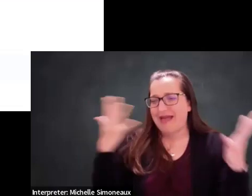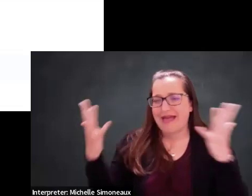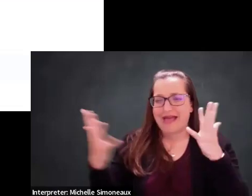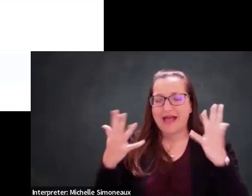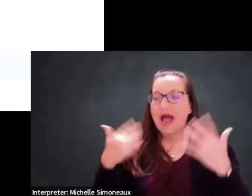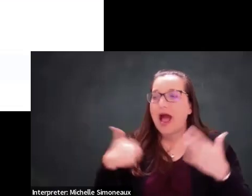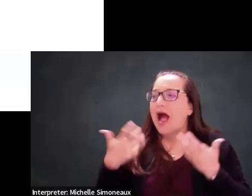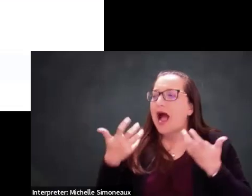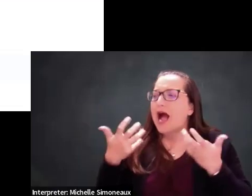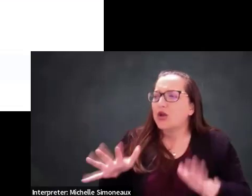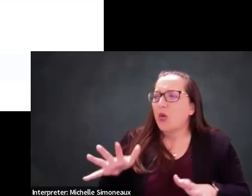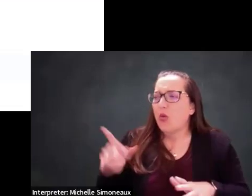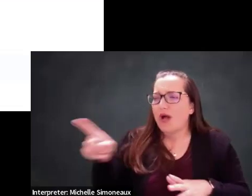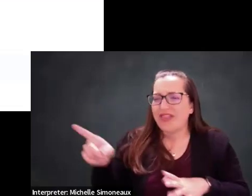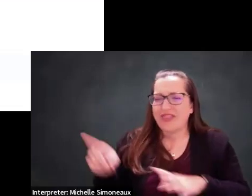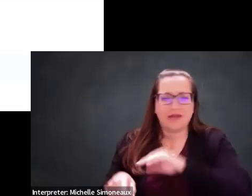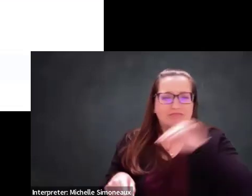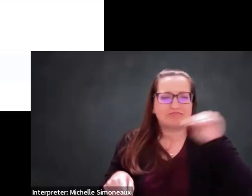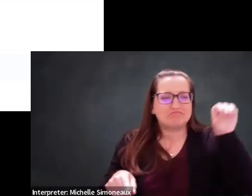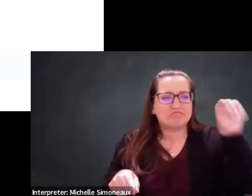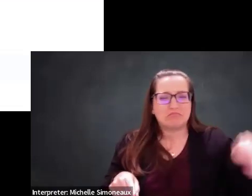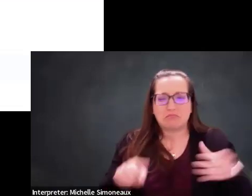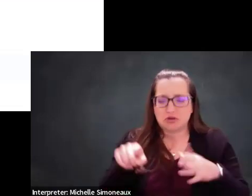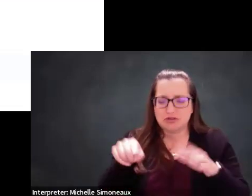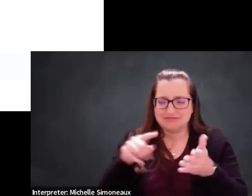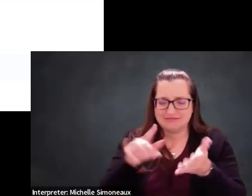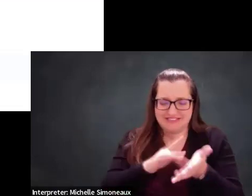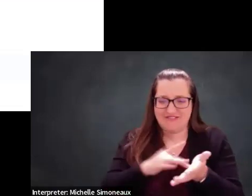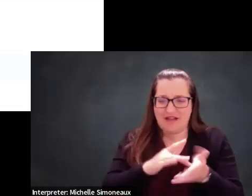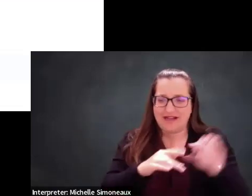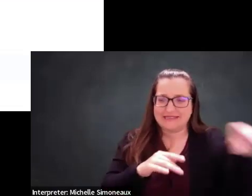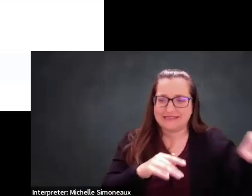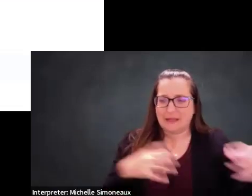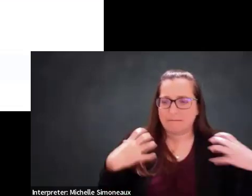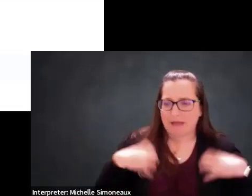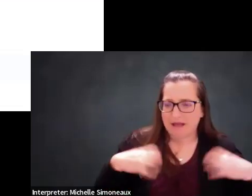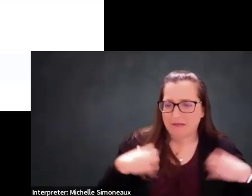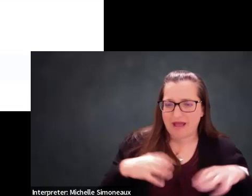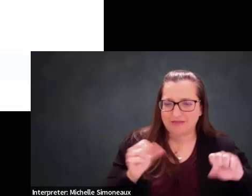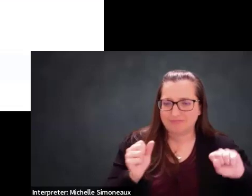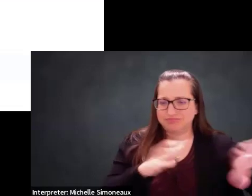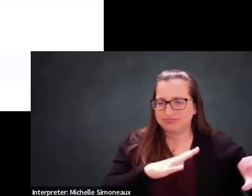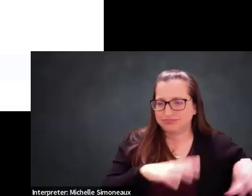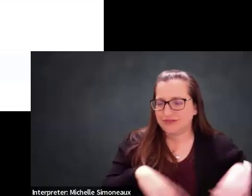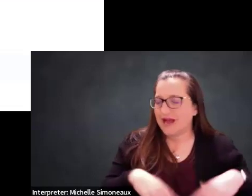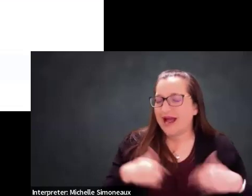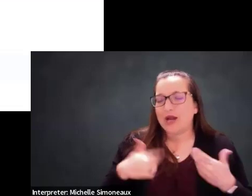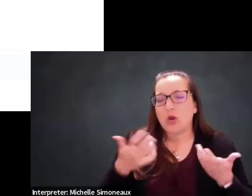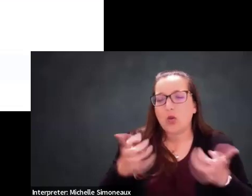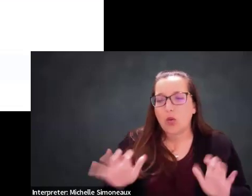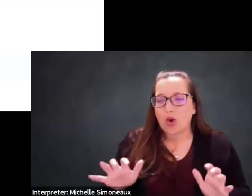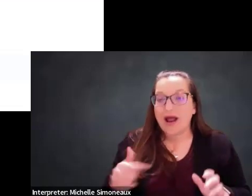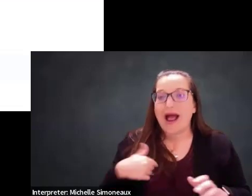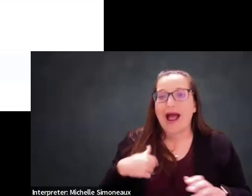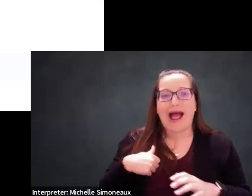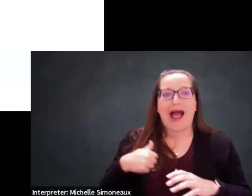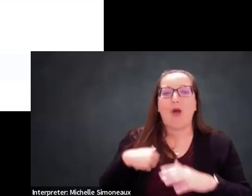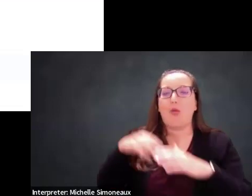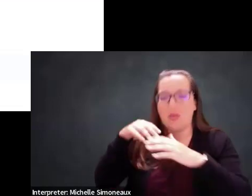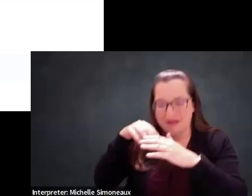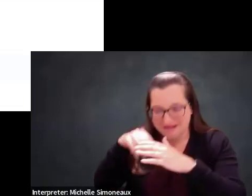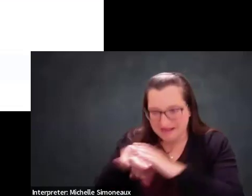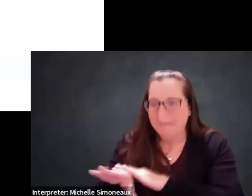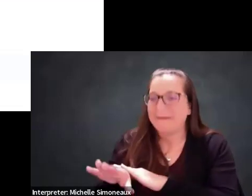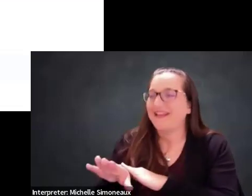cubby or backpacker at the end of the day, as I set expectations, then I set a time. So maybe I push in during that time. I'm like, we're going to work on calendar